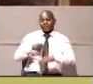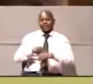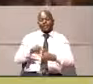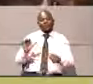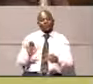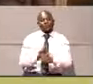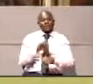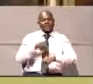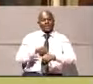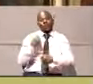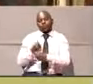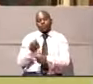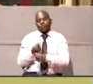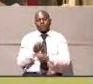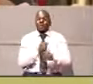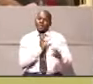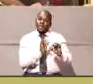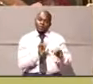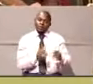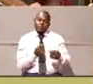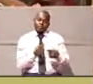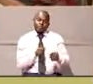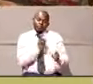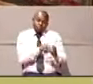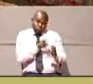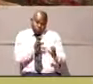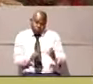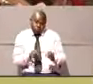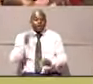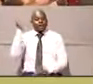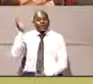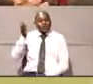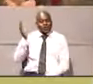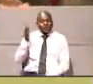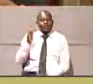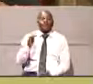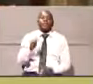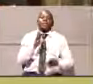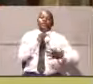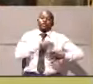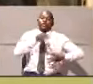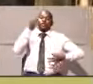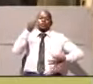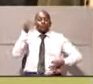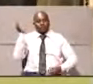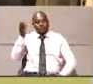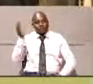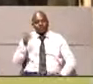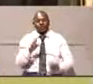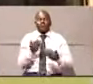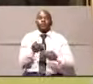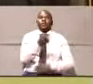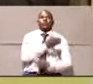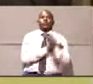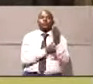full-time work, being in an office, but I will not retire from preaching the gospel. One who retires from preaching the gospel when God